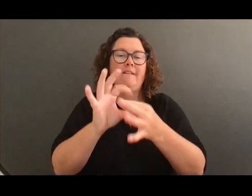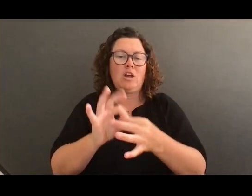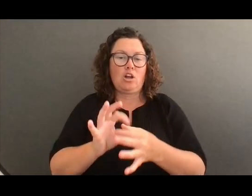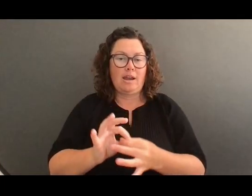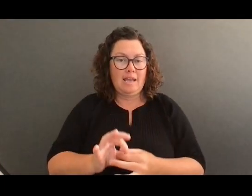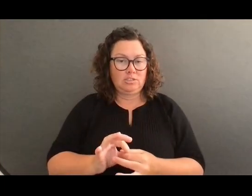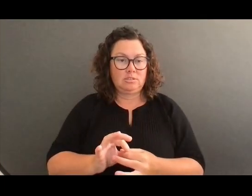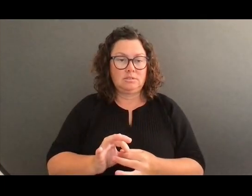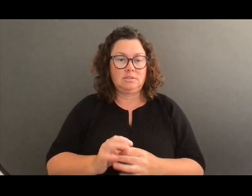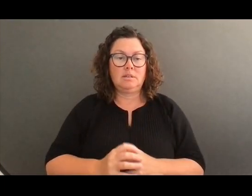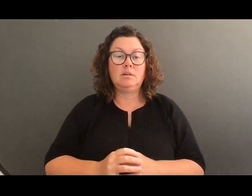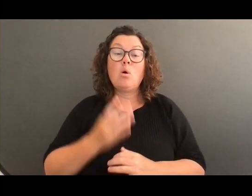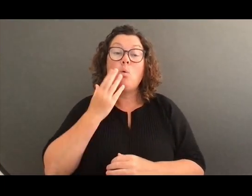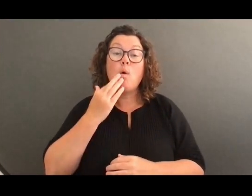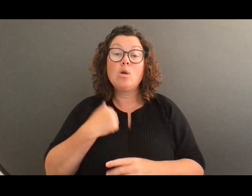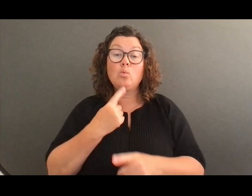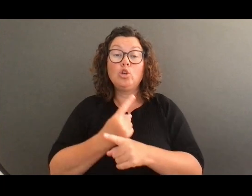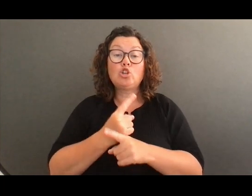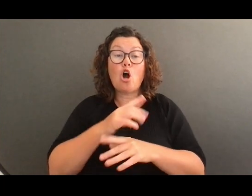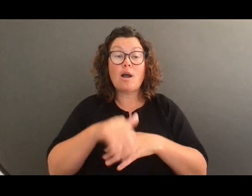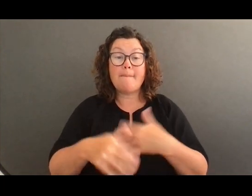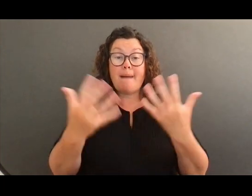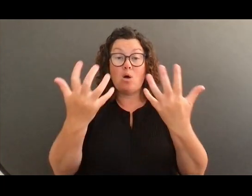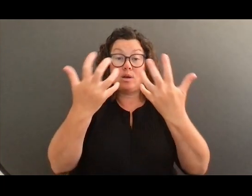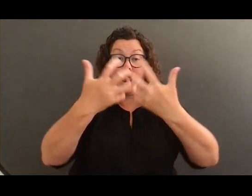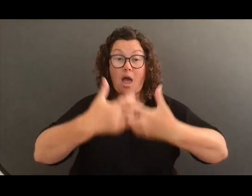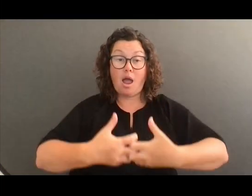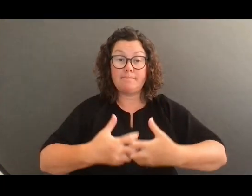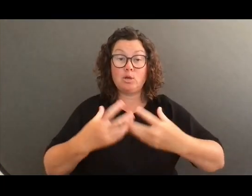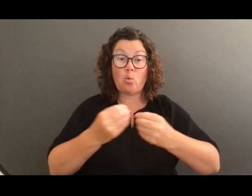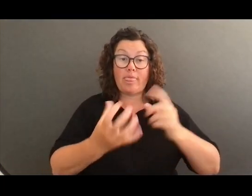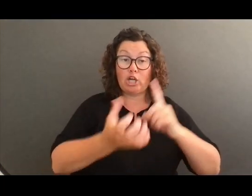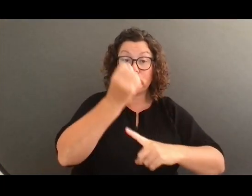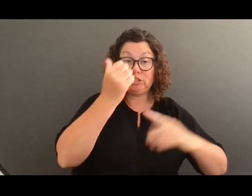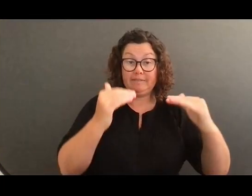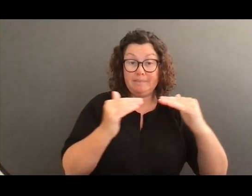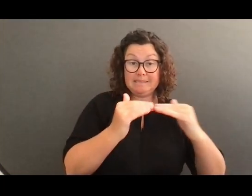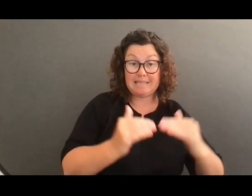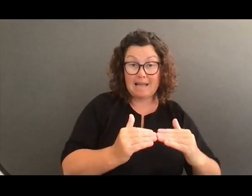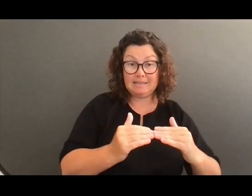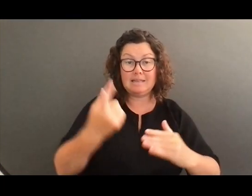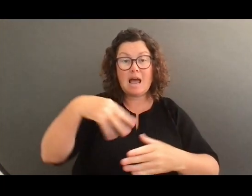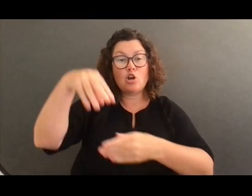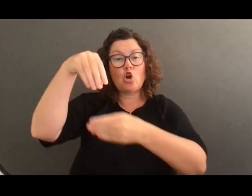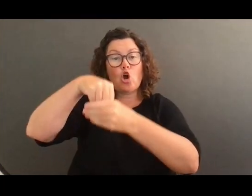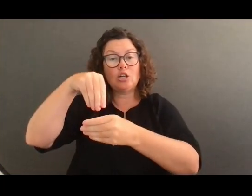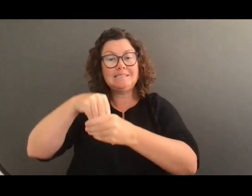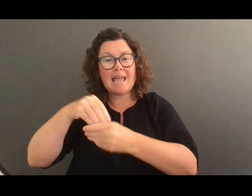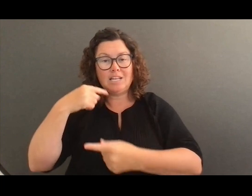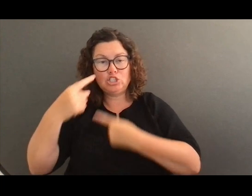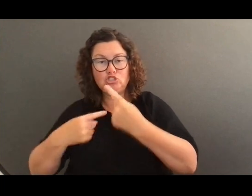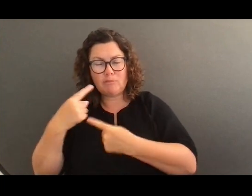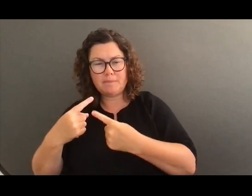talk about the alignment between the achievement standard and the content descriptions, we mean which part of the achievement